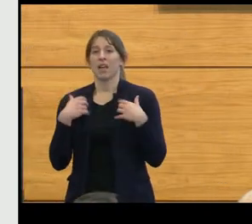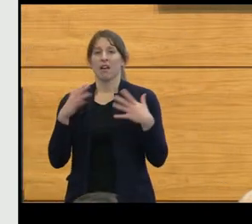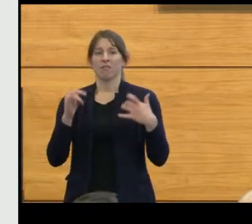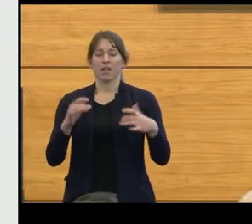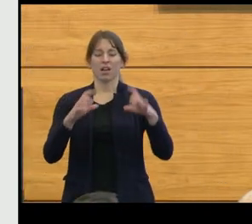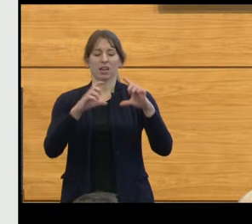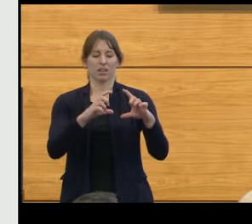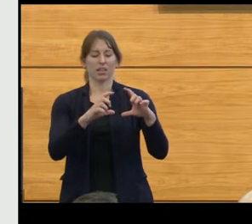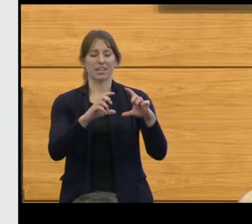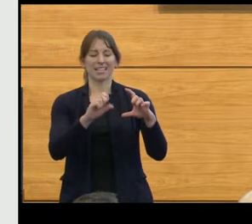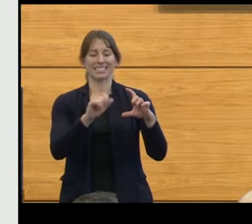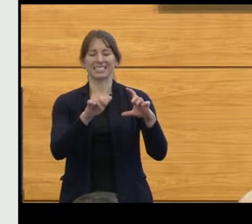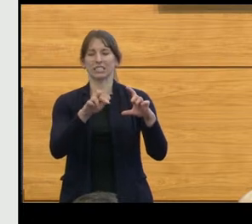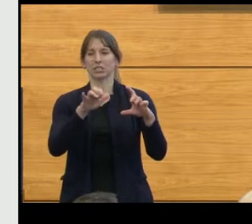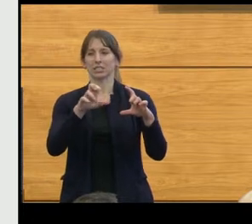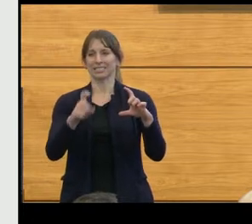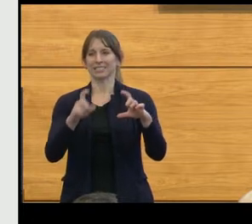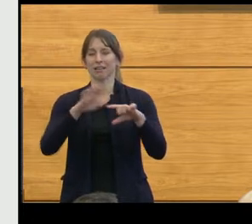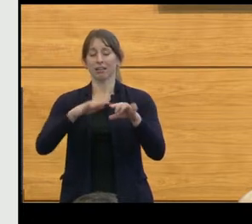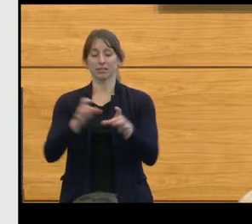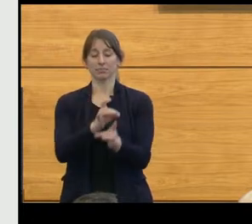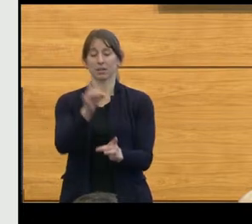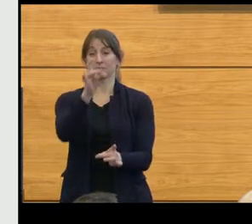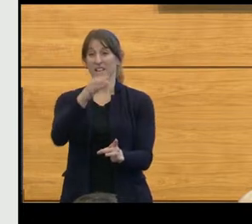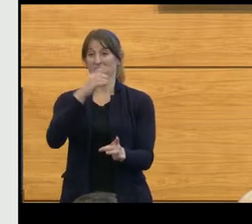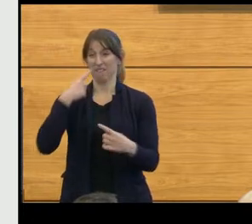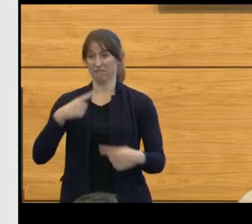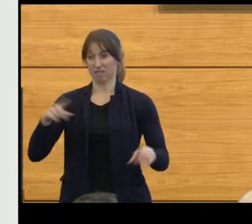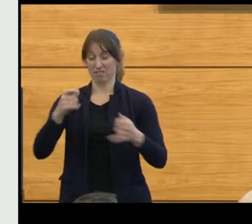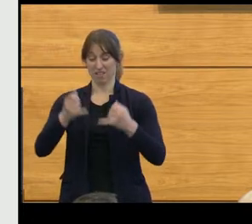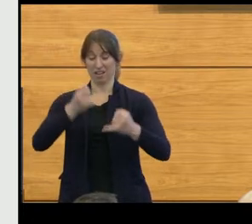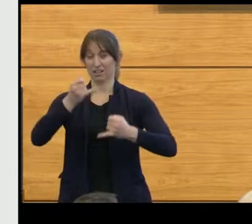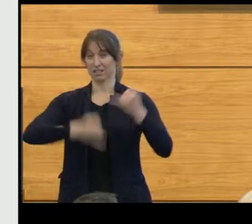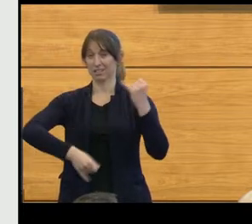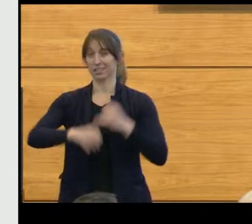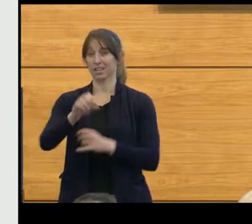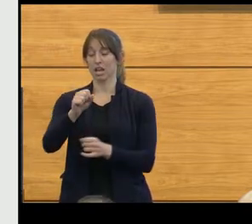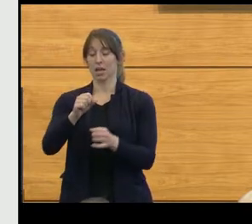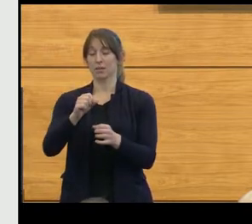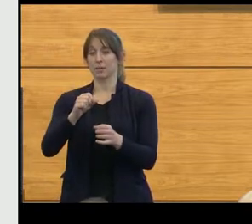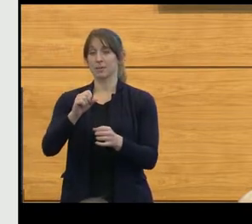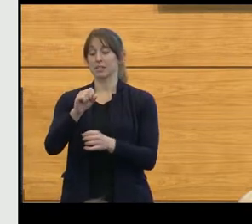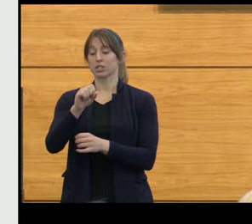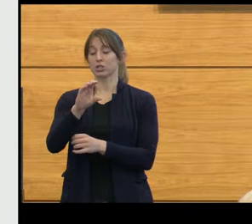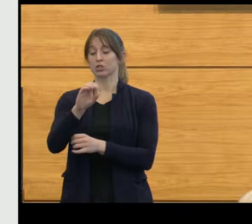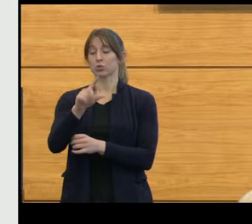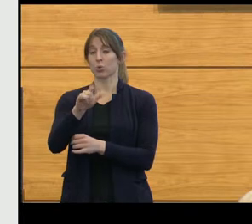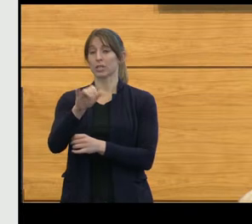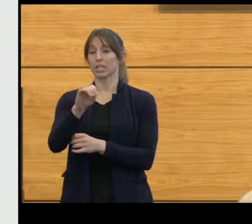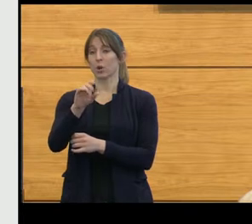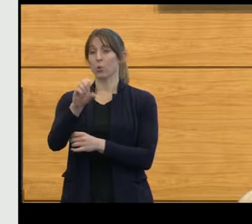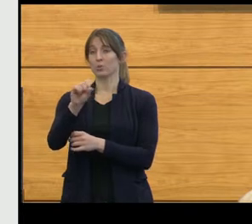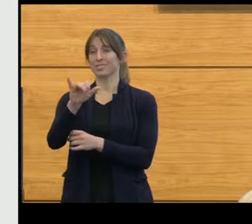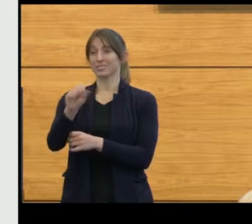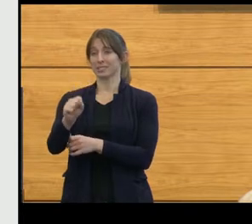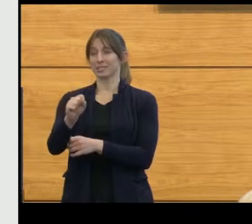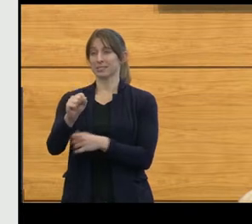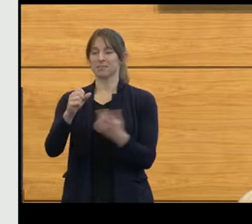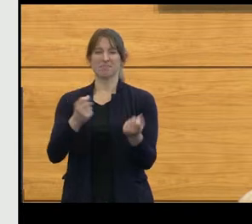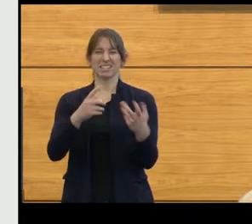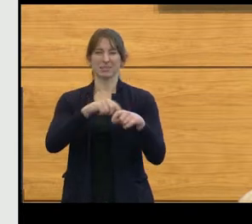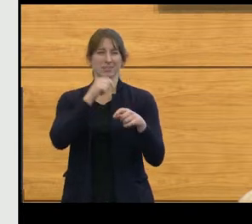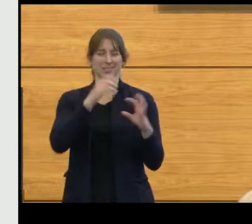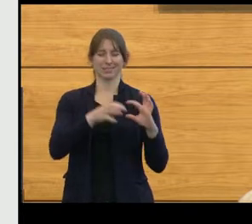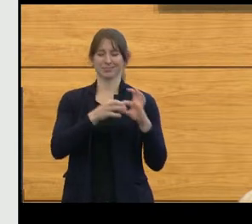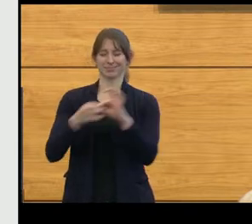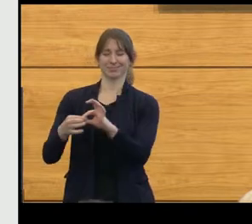the spinal cord. And then finally, scoliosis. You know, scoliosis can be associated with that syrinx cavity, but